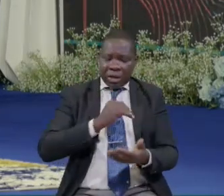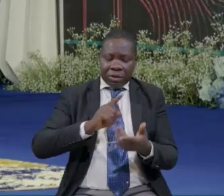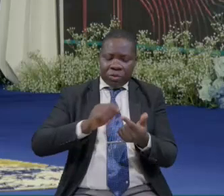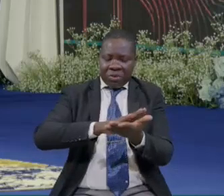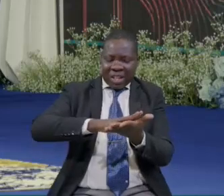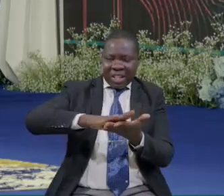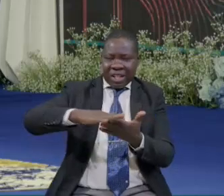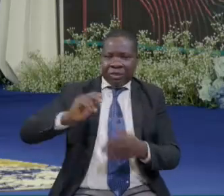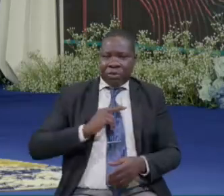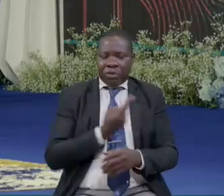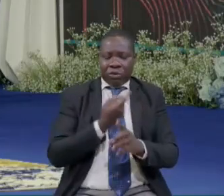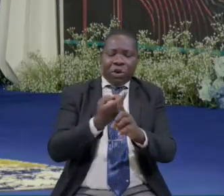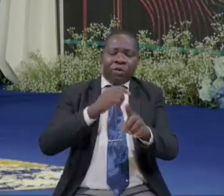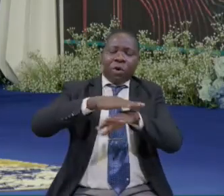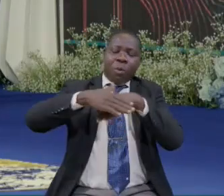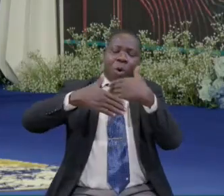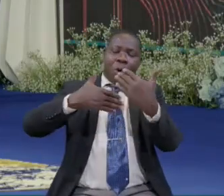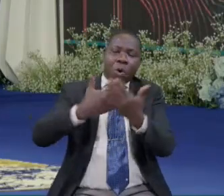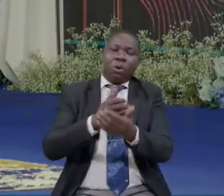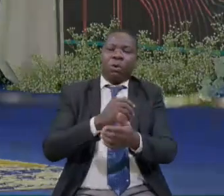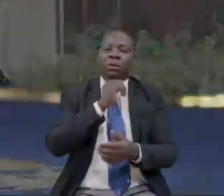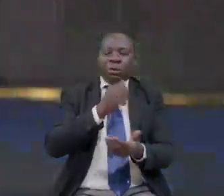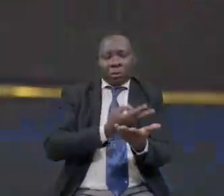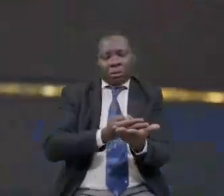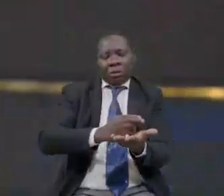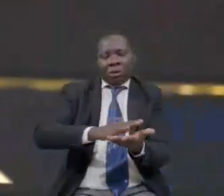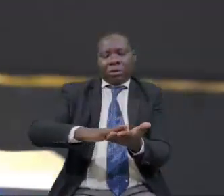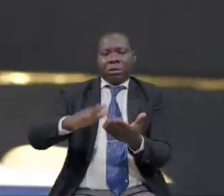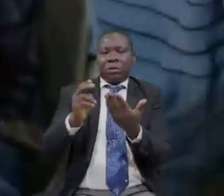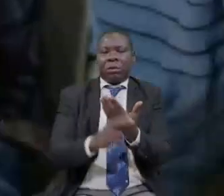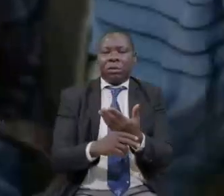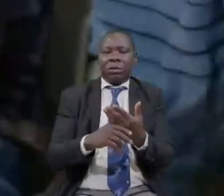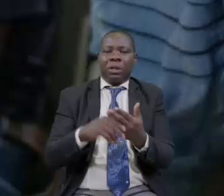all unrighteousness. Any amen on my side there?